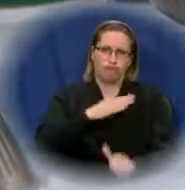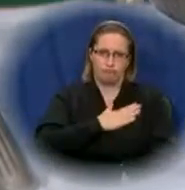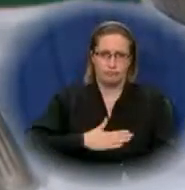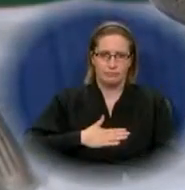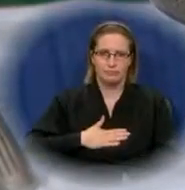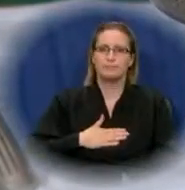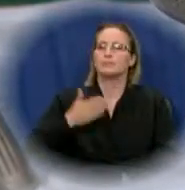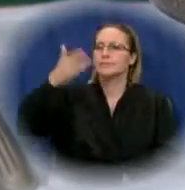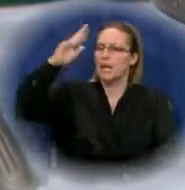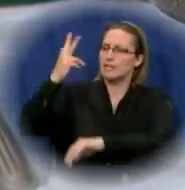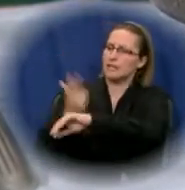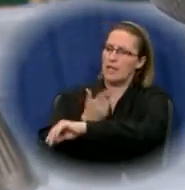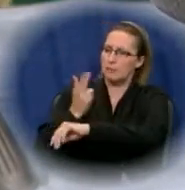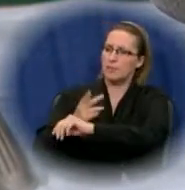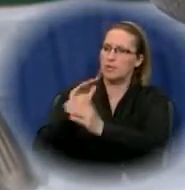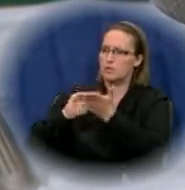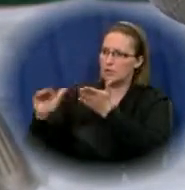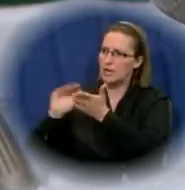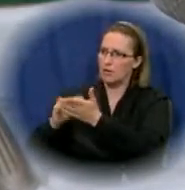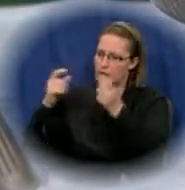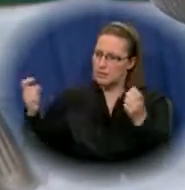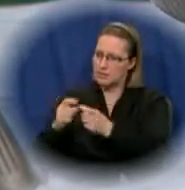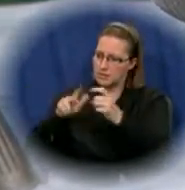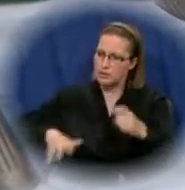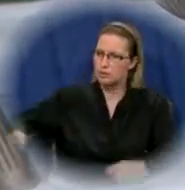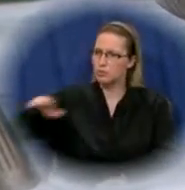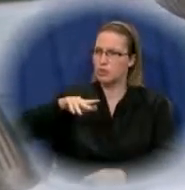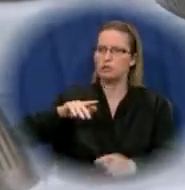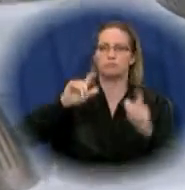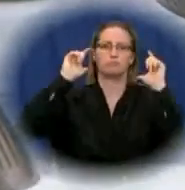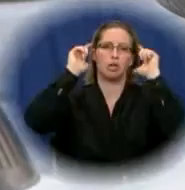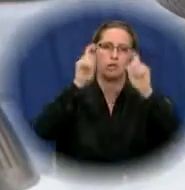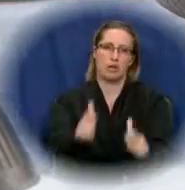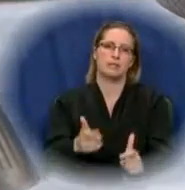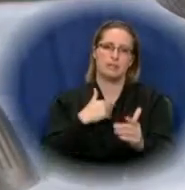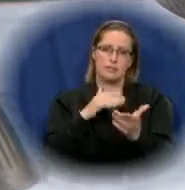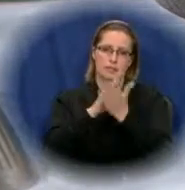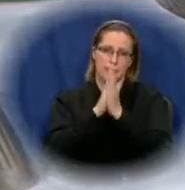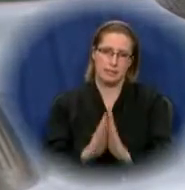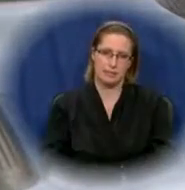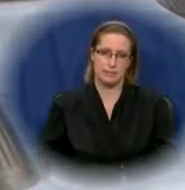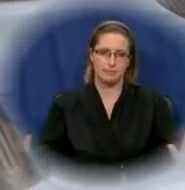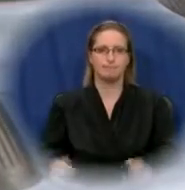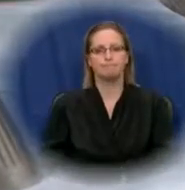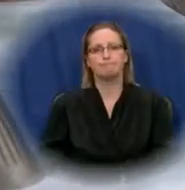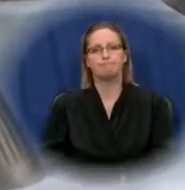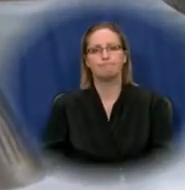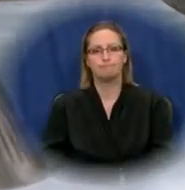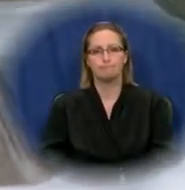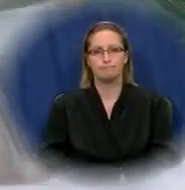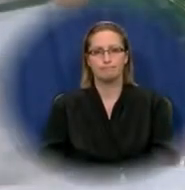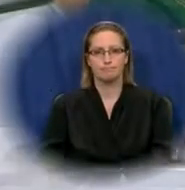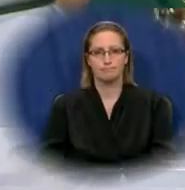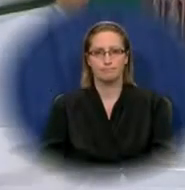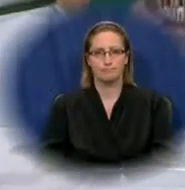mercy on us. Lamb of God, you take away the sins of the world. Grant us peace.